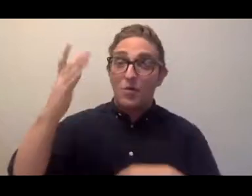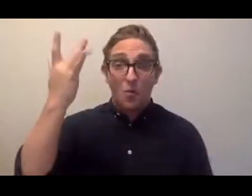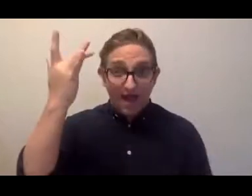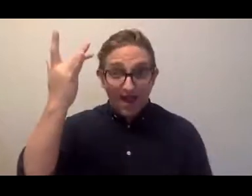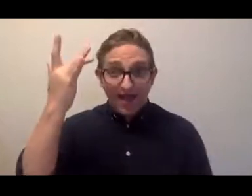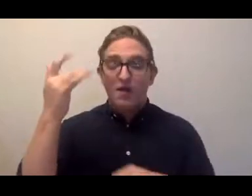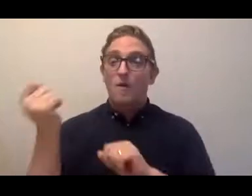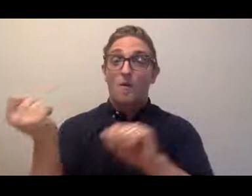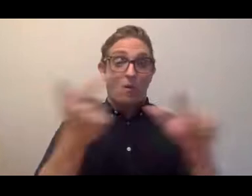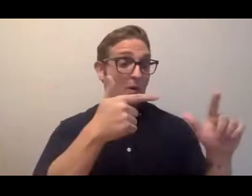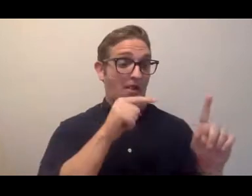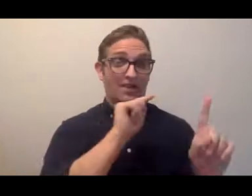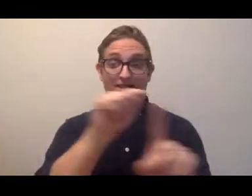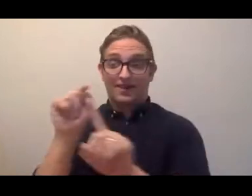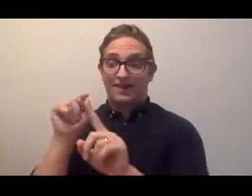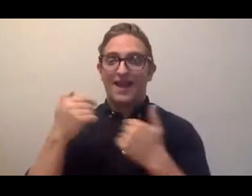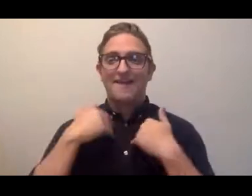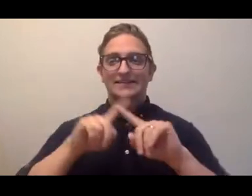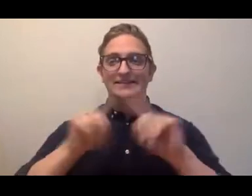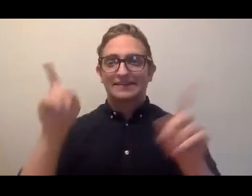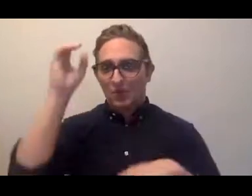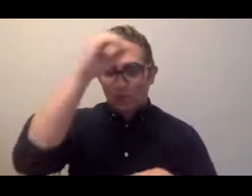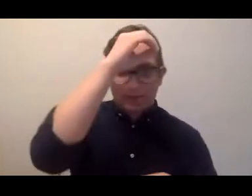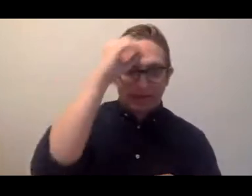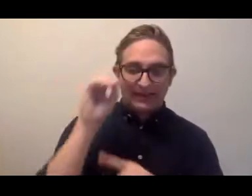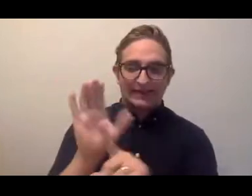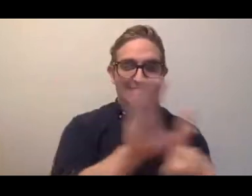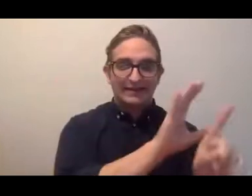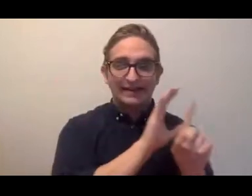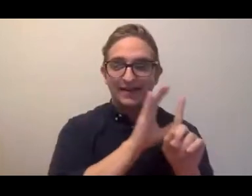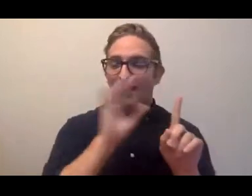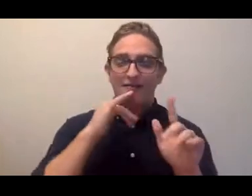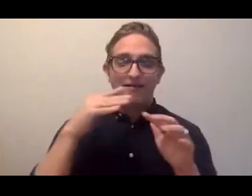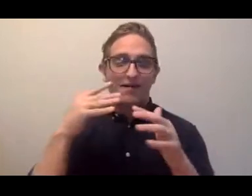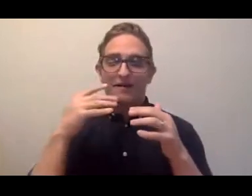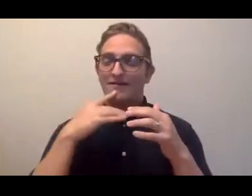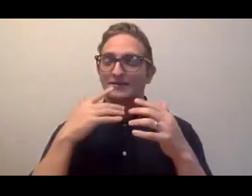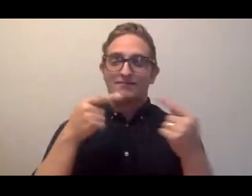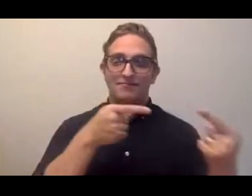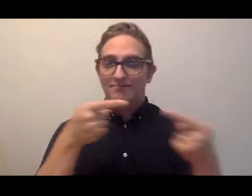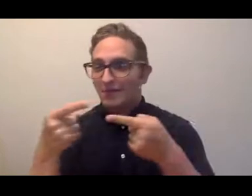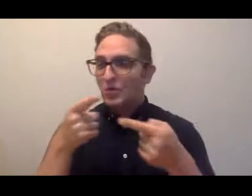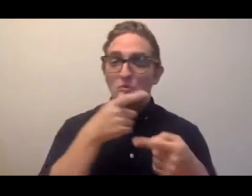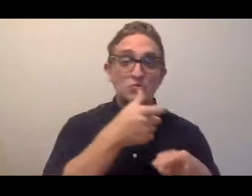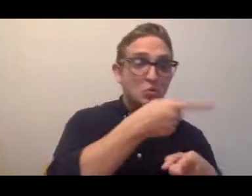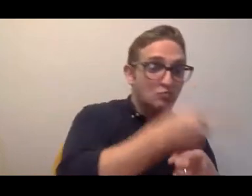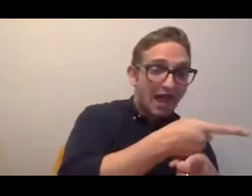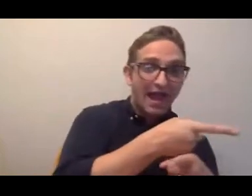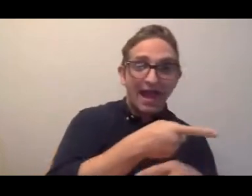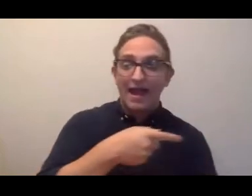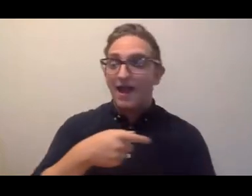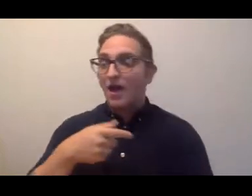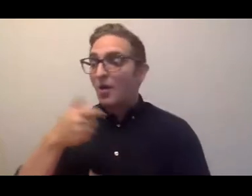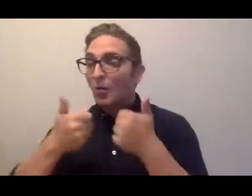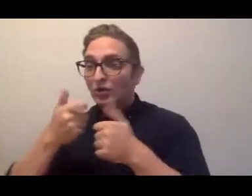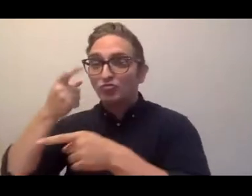the situation with different mindsets. And it becomes this giant battle of who's right, what